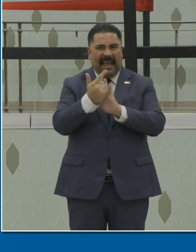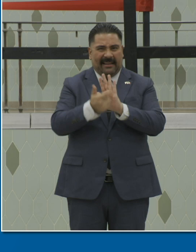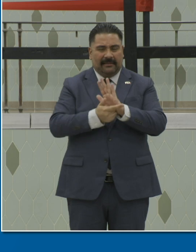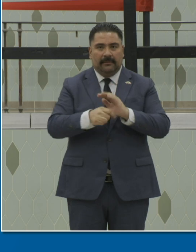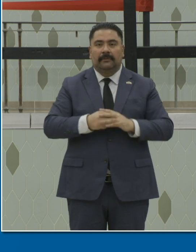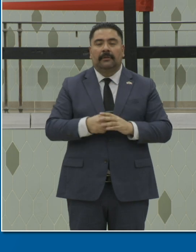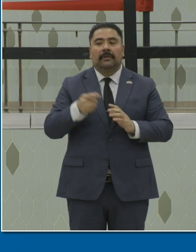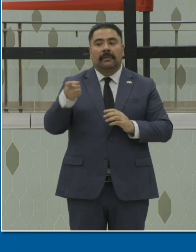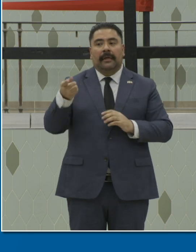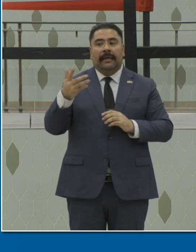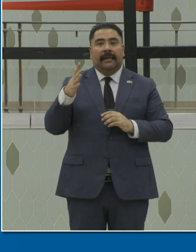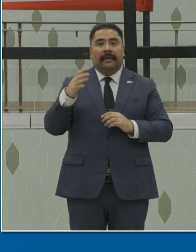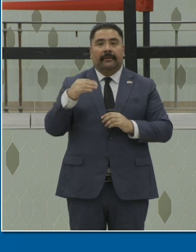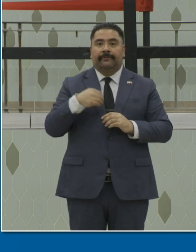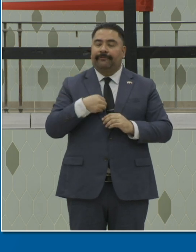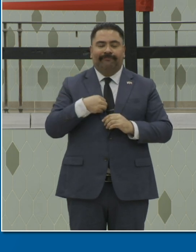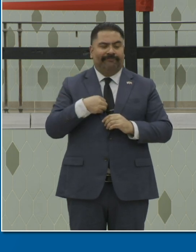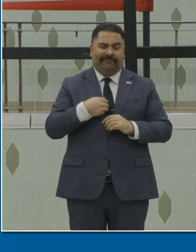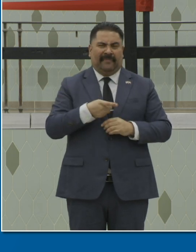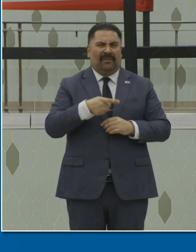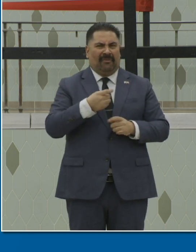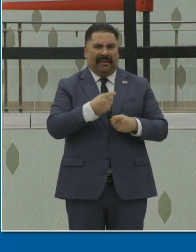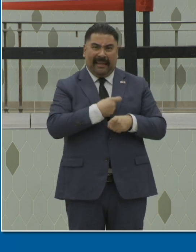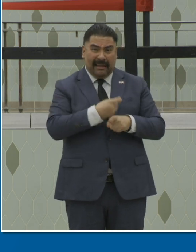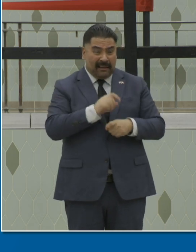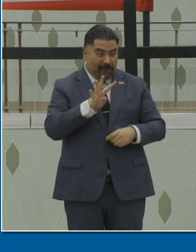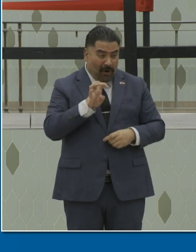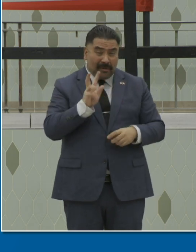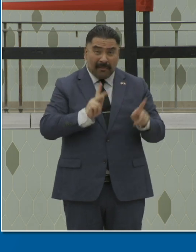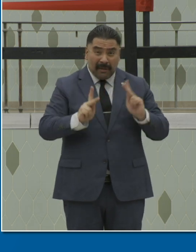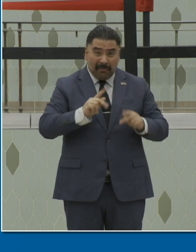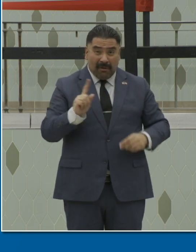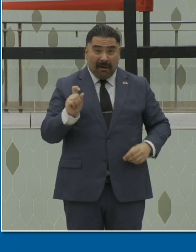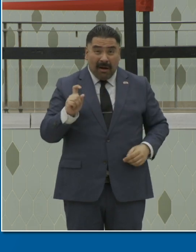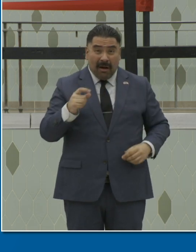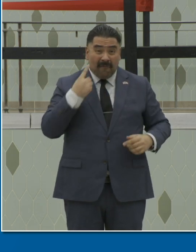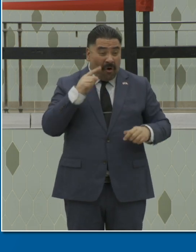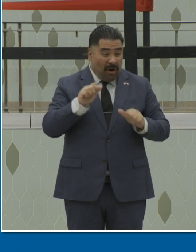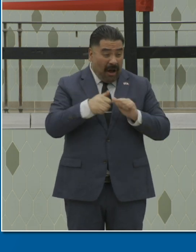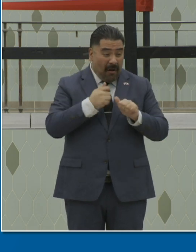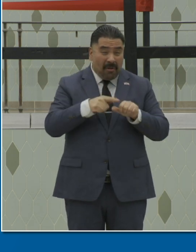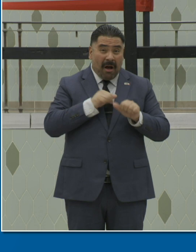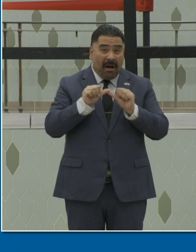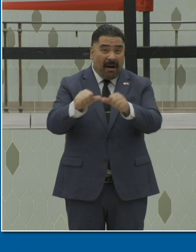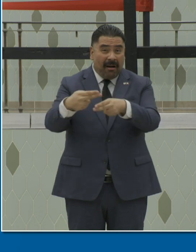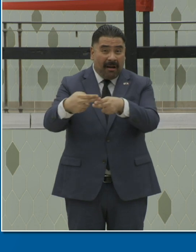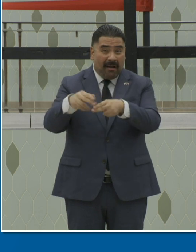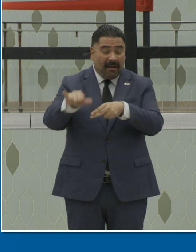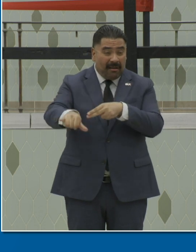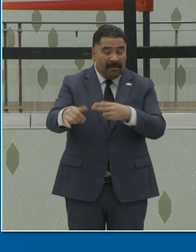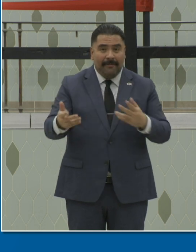they sort of shook their head. Are you kidding me? 400 people? For how long?